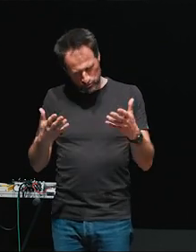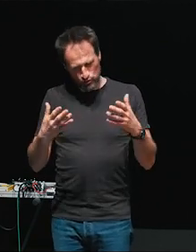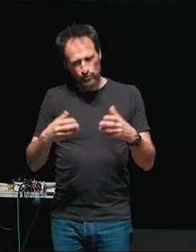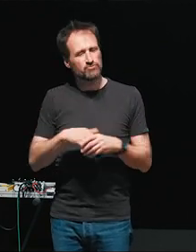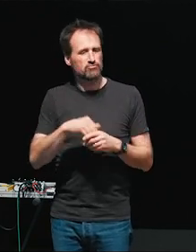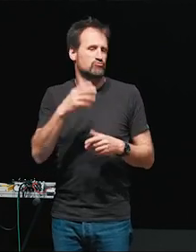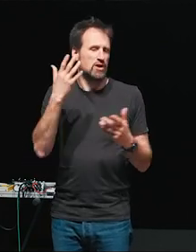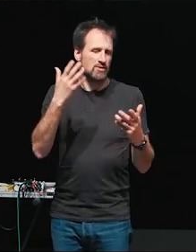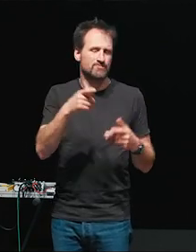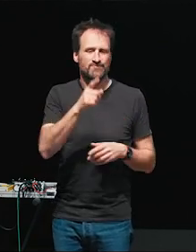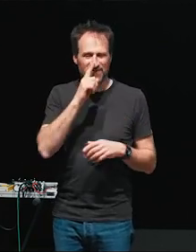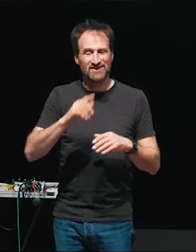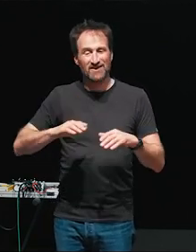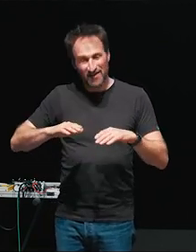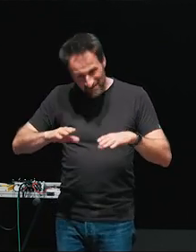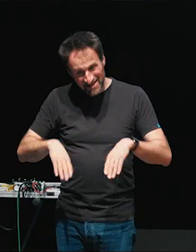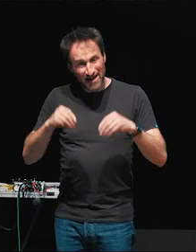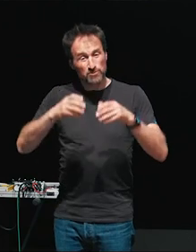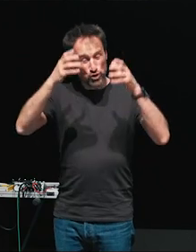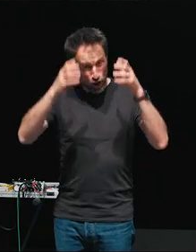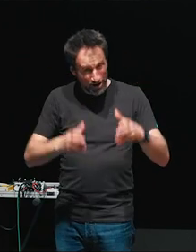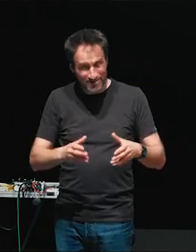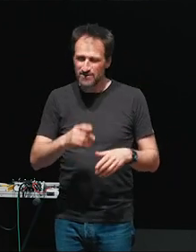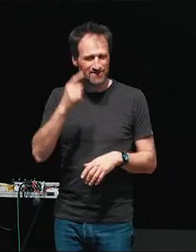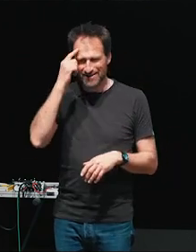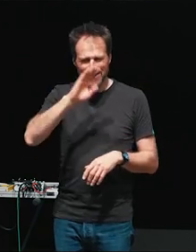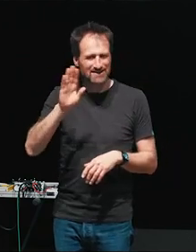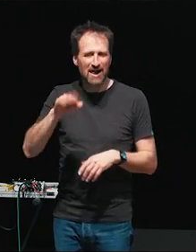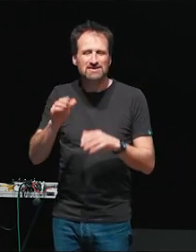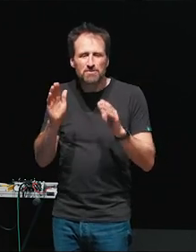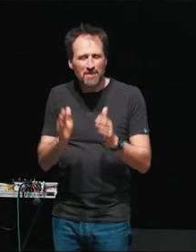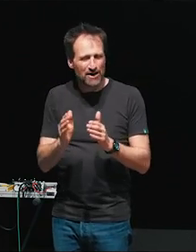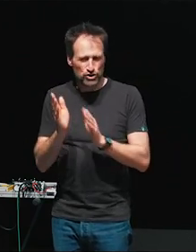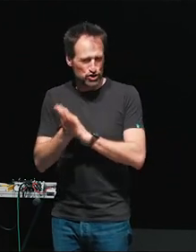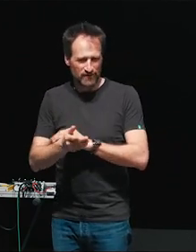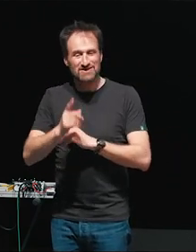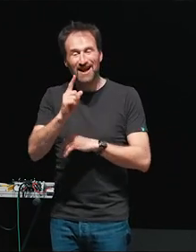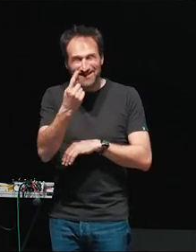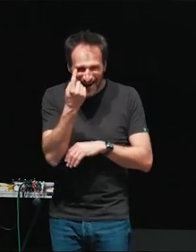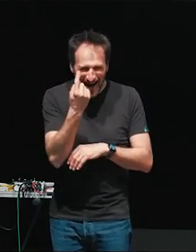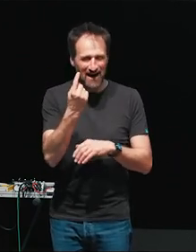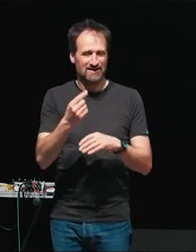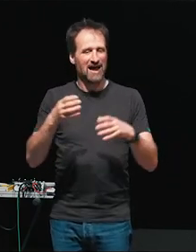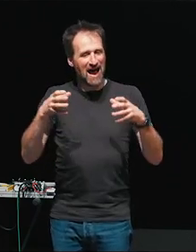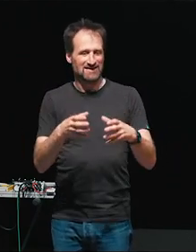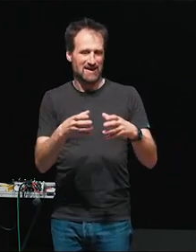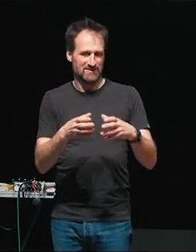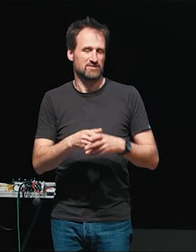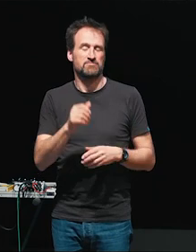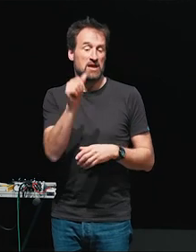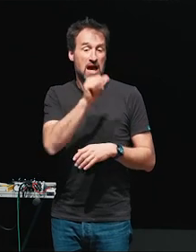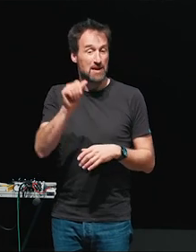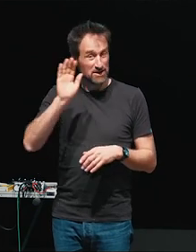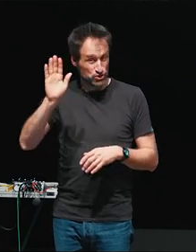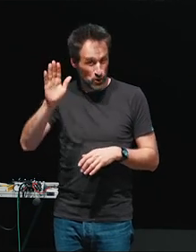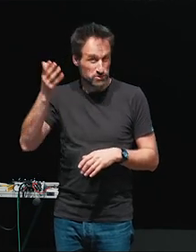out its life, nobody starts out as a microservice. It starts out as one single unit. So in Amazon's case, it probably has items it needs to